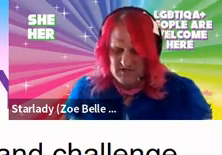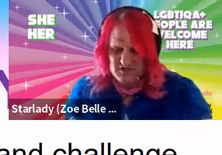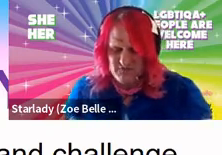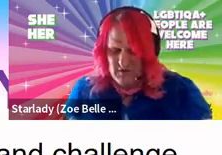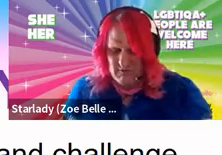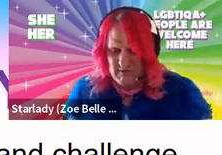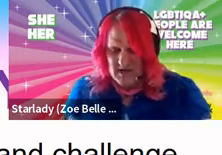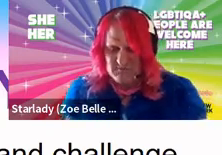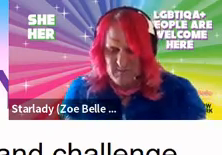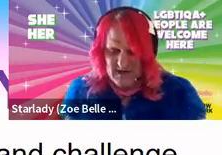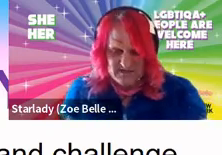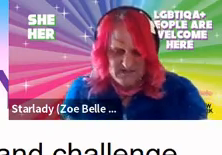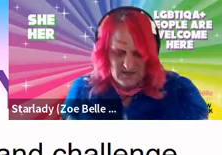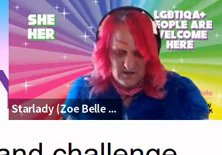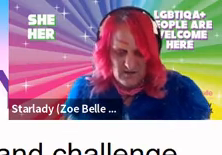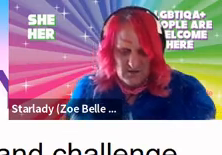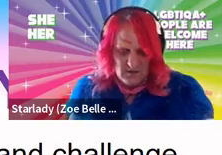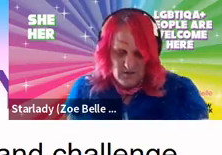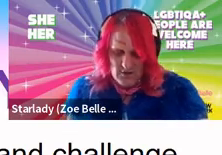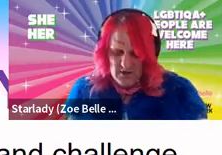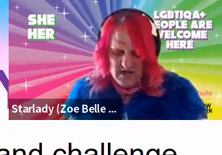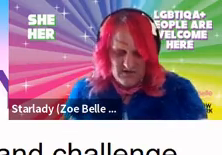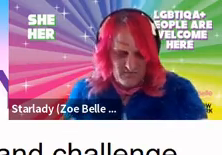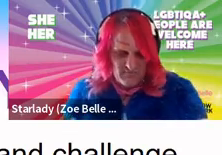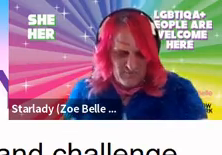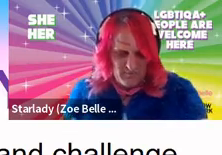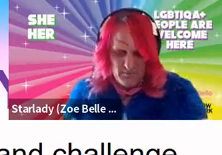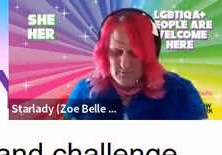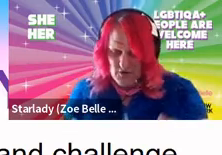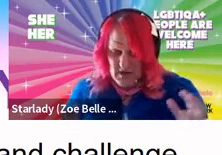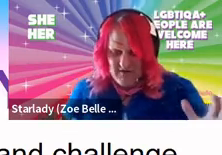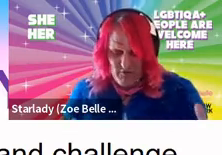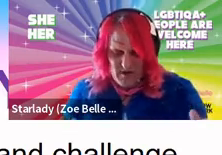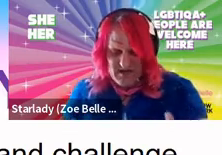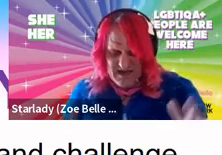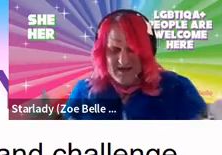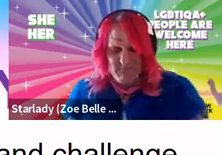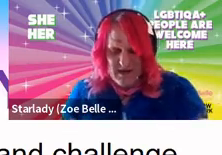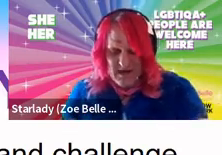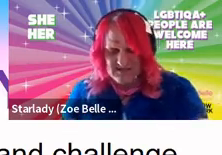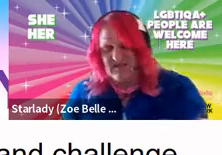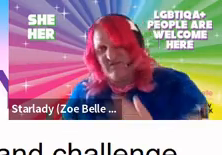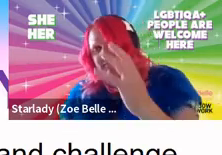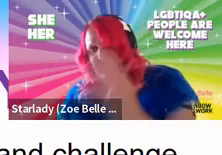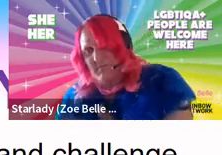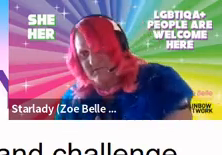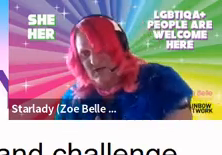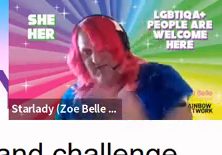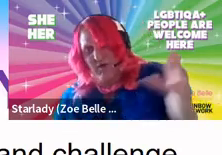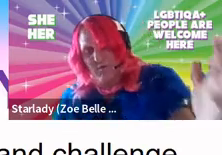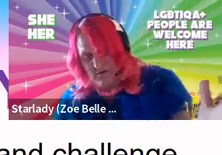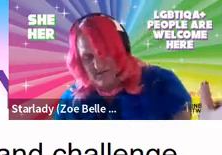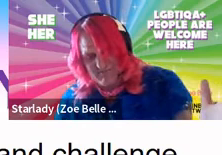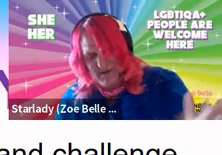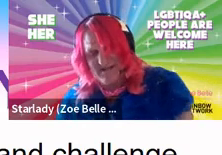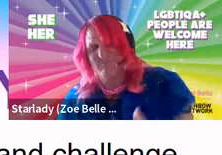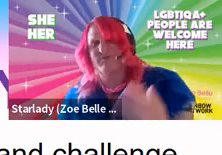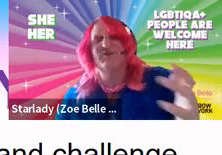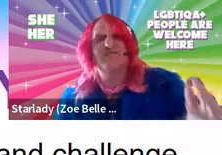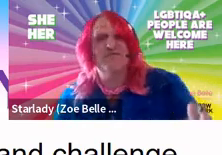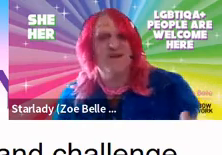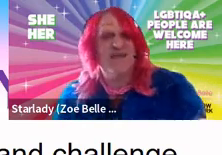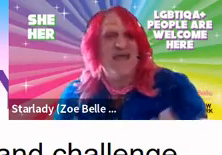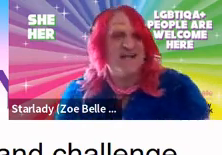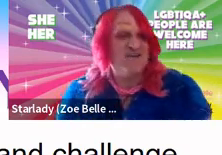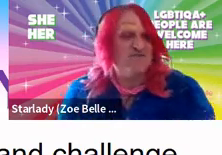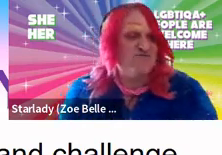of privilege around passing, you know, and for people, not everyone can pass, even if not everyone wants to pass,